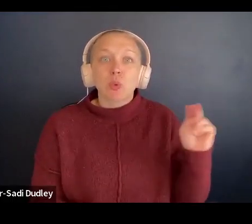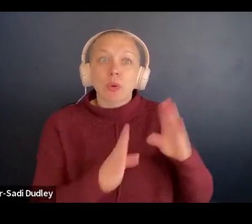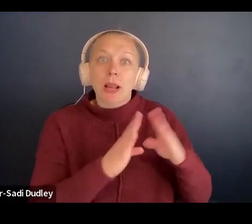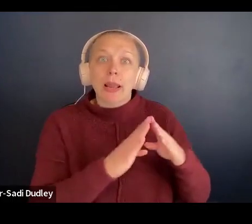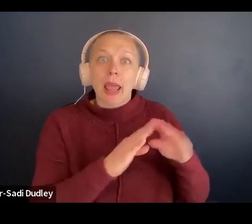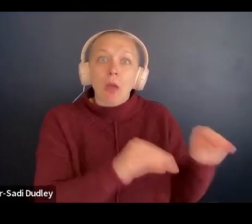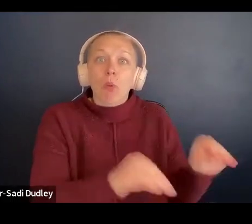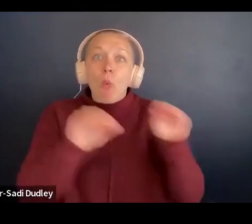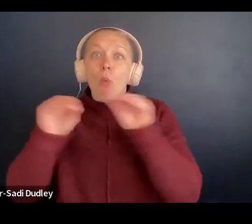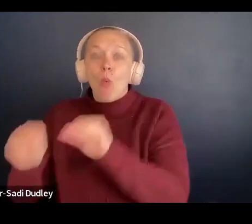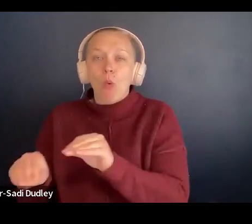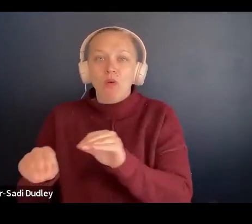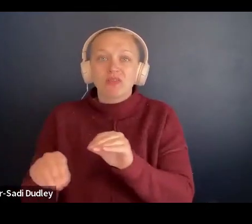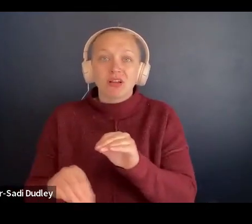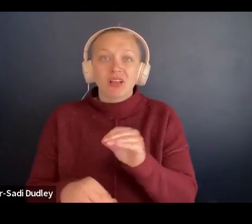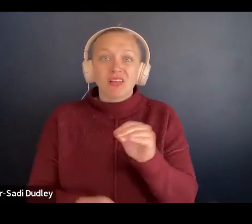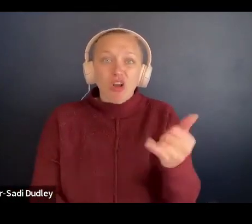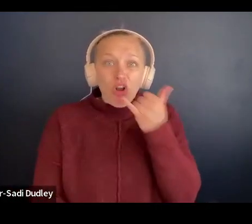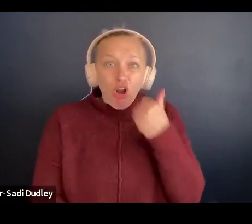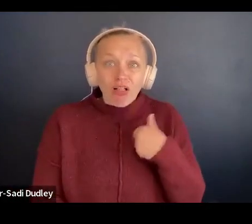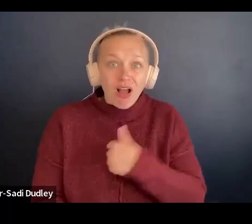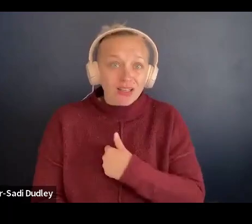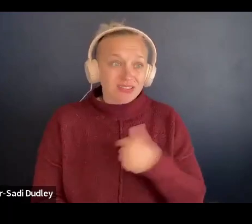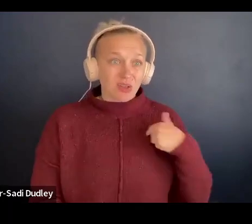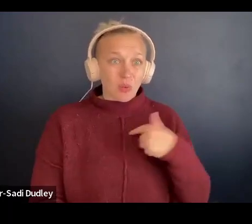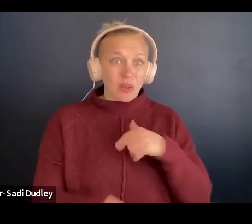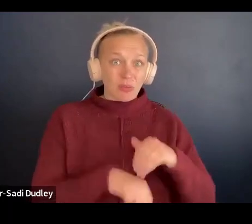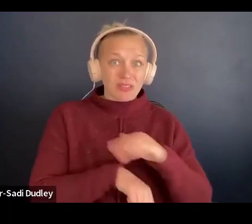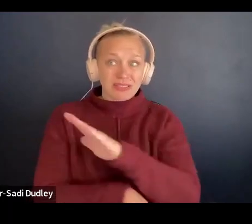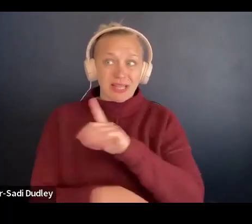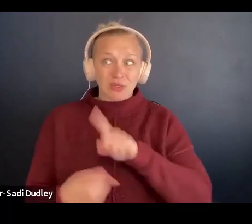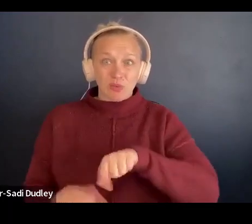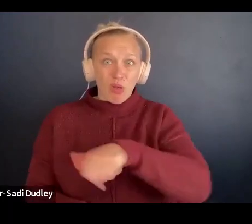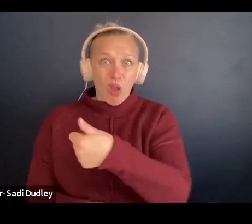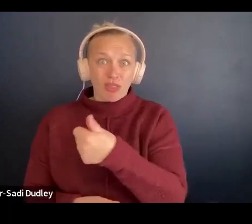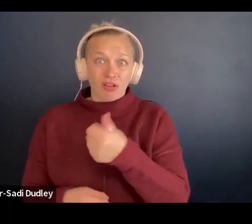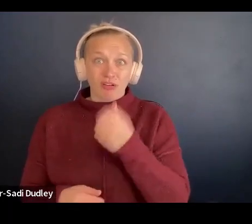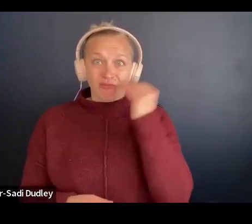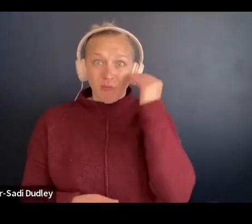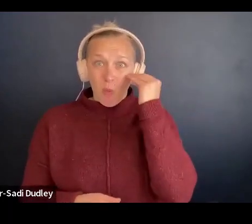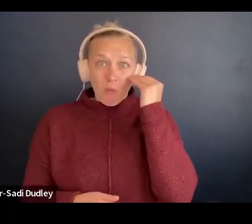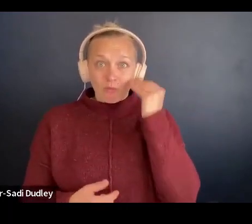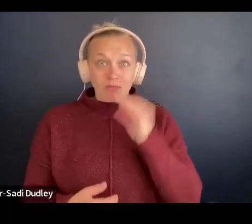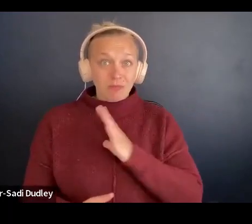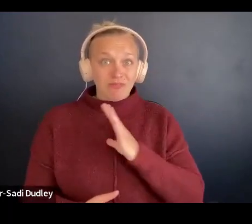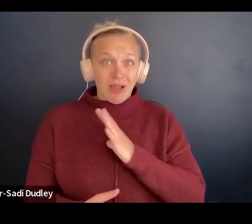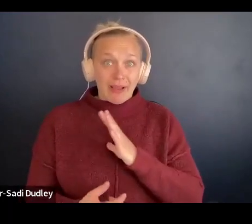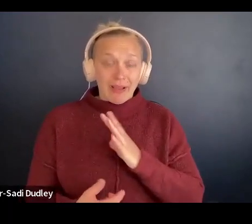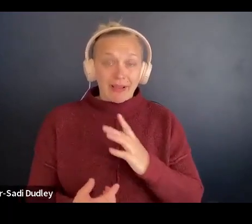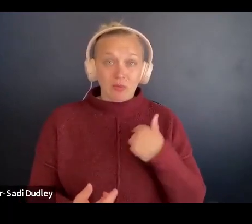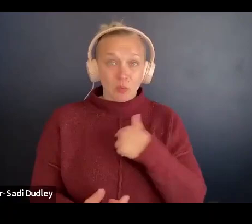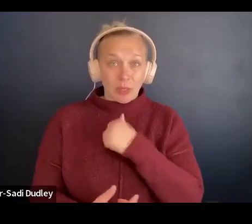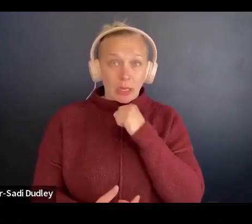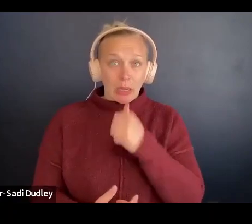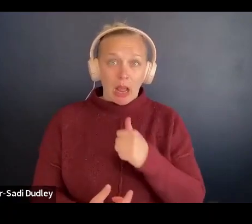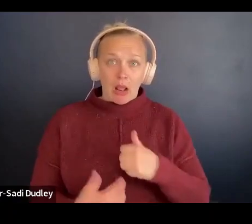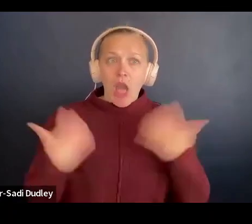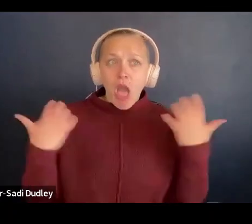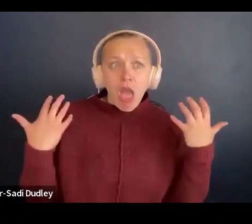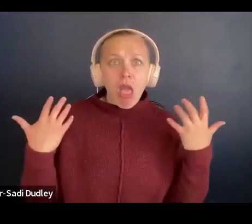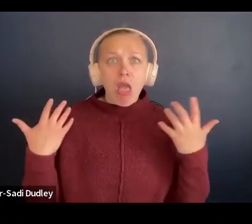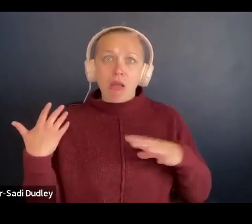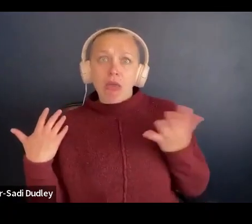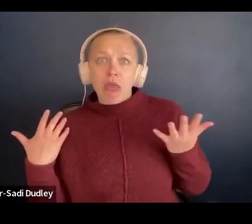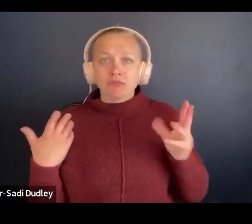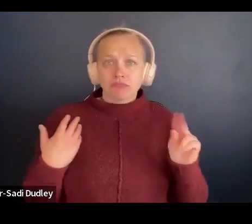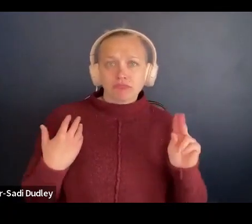would happily send their pre-planned arrangements over to that other funeral home. So don't feel like you're limited to the funeral home that you